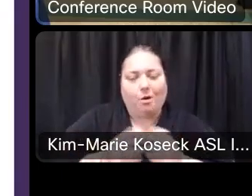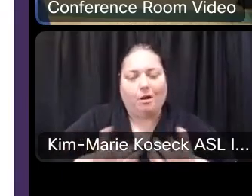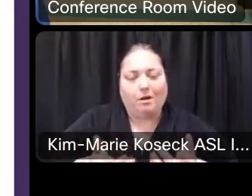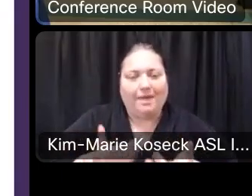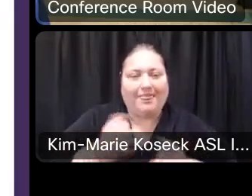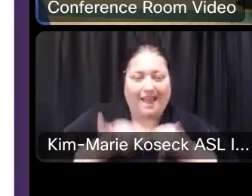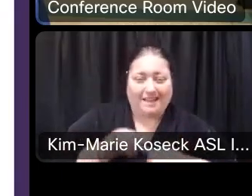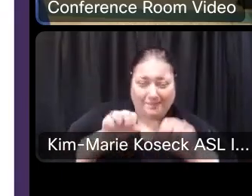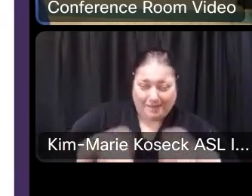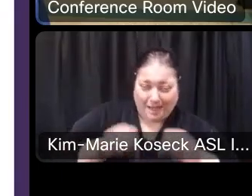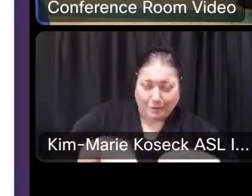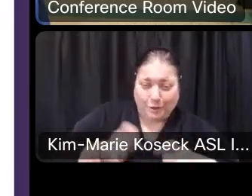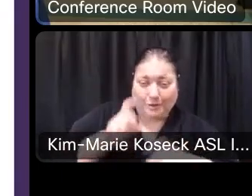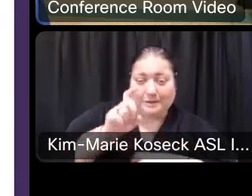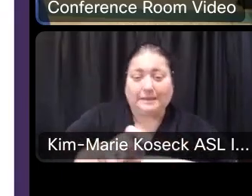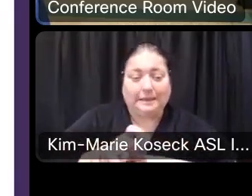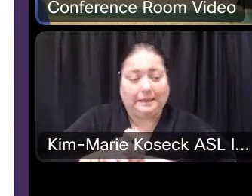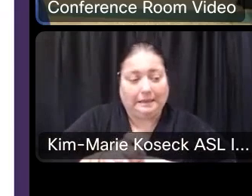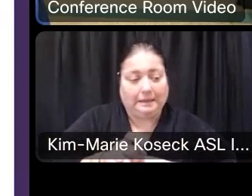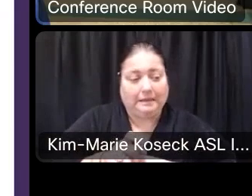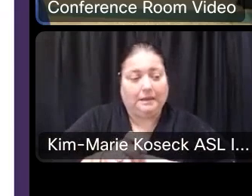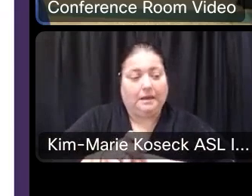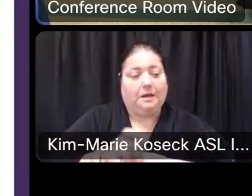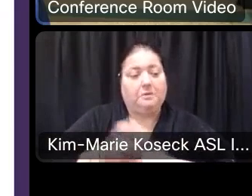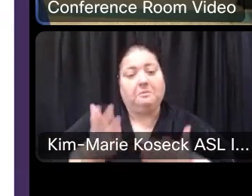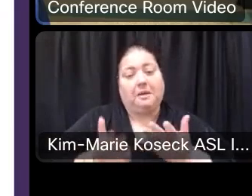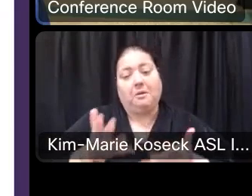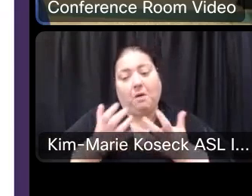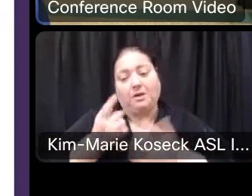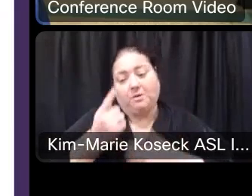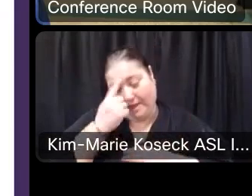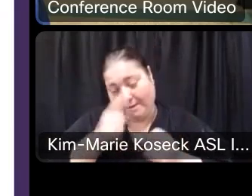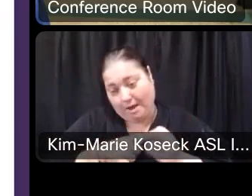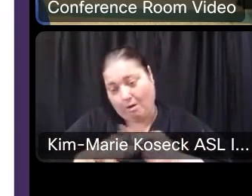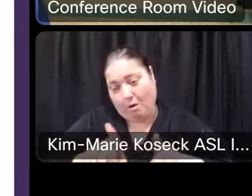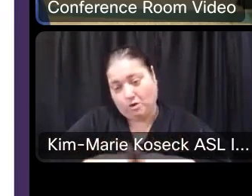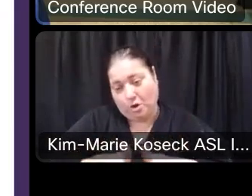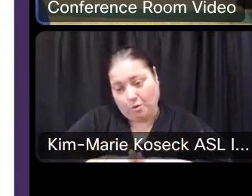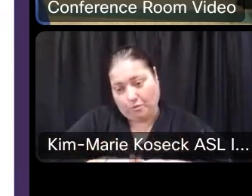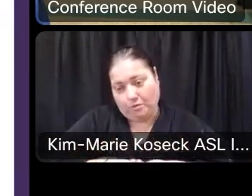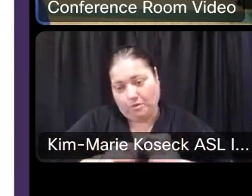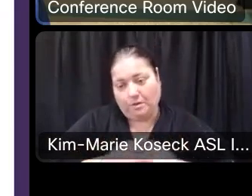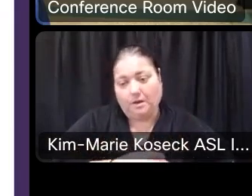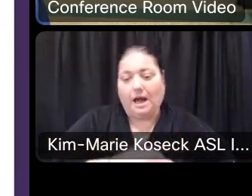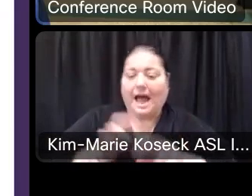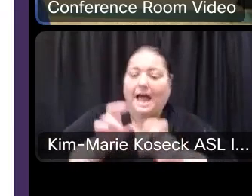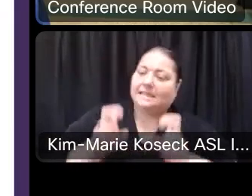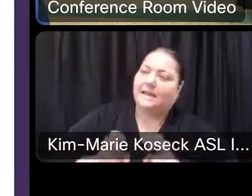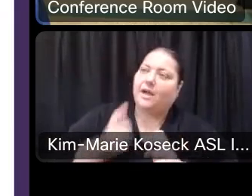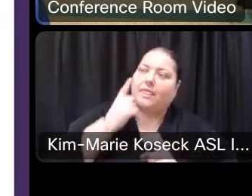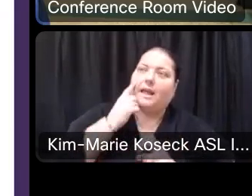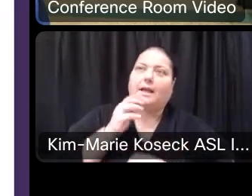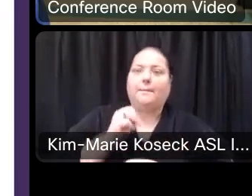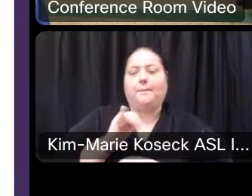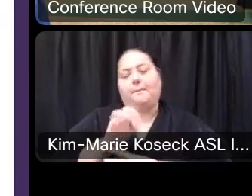potential need that we might want to be thinking about as well. It is. I sit here and think about Michael's situation,